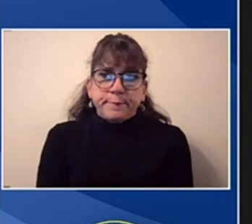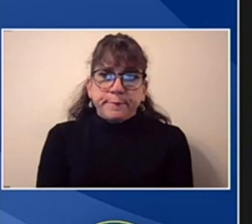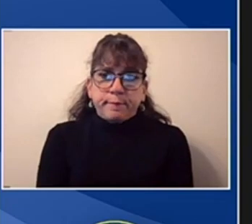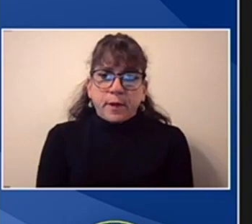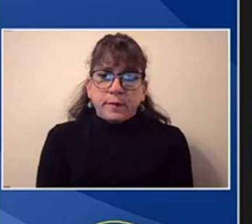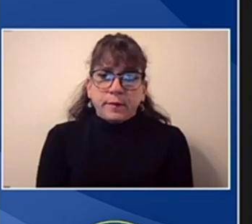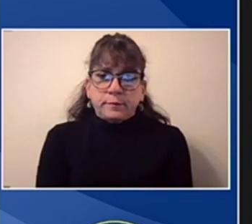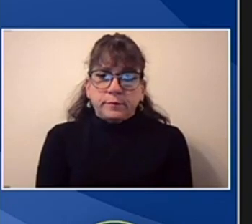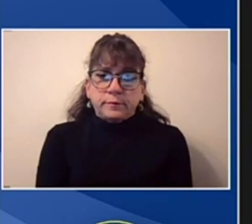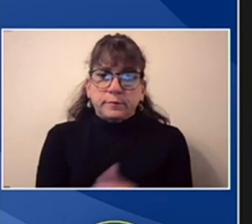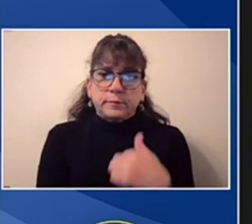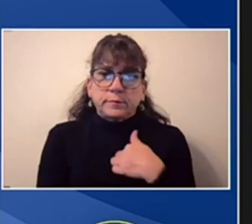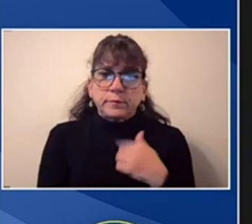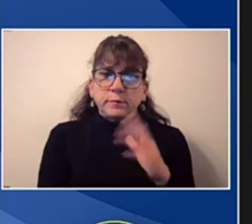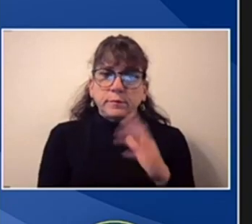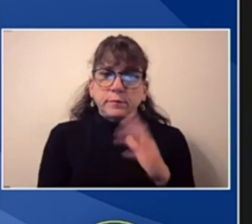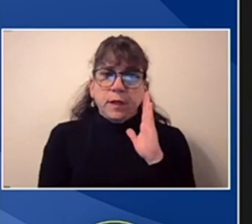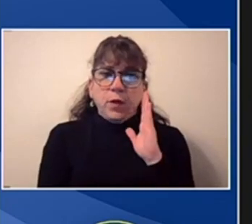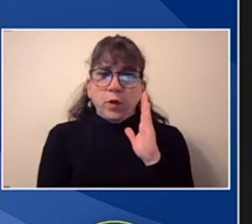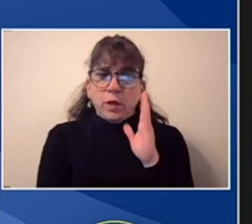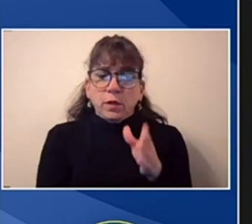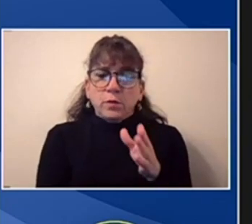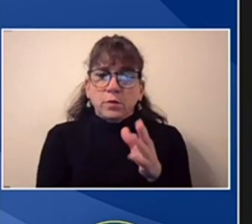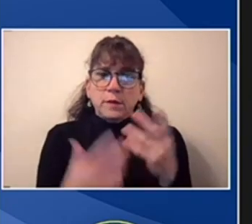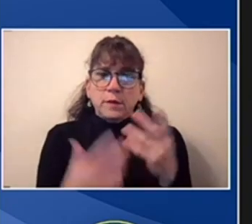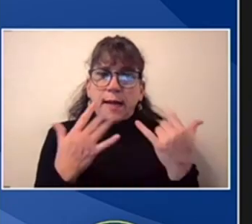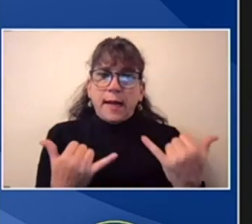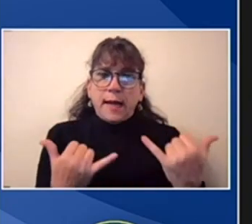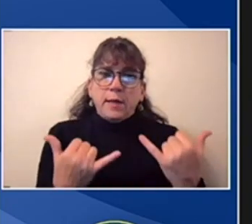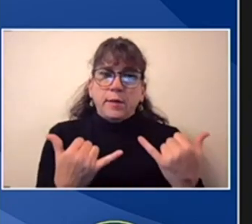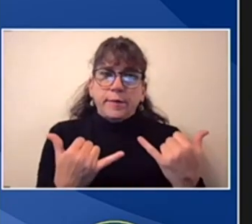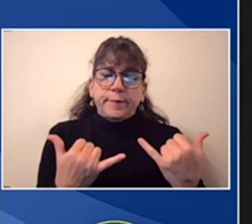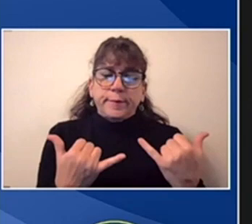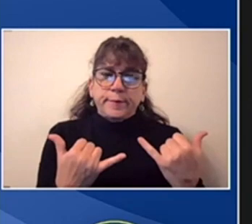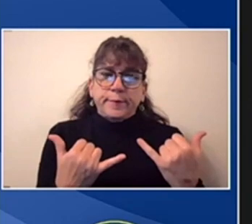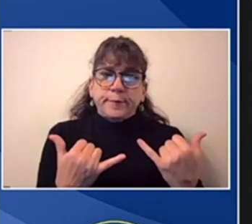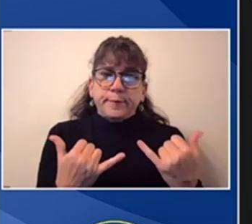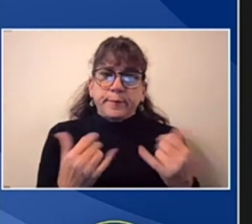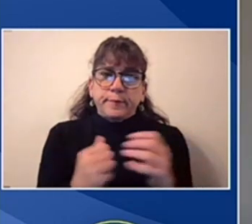So I'm going to now bring you into